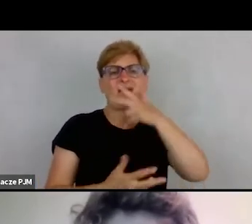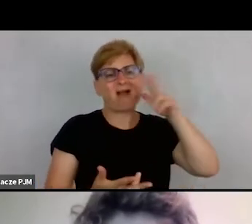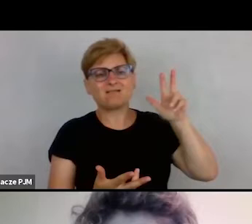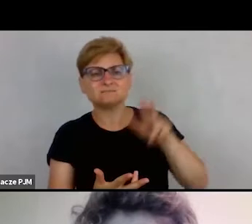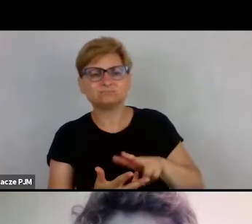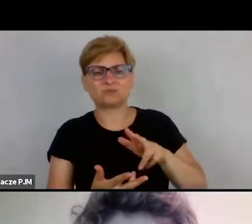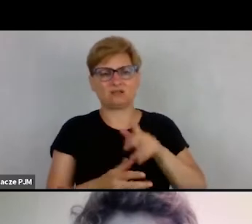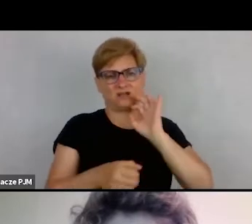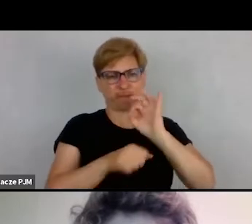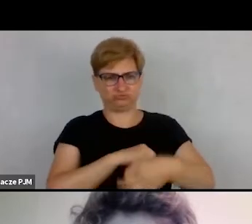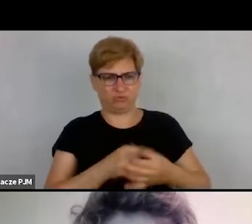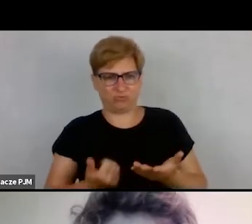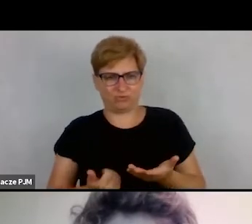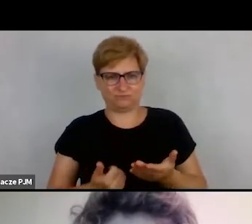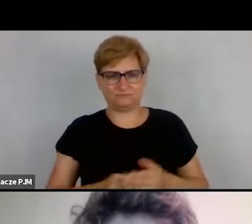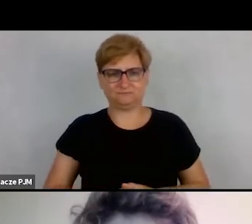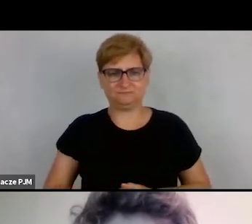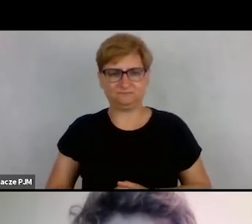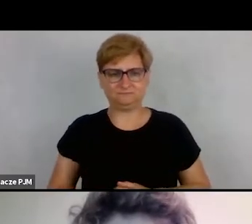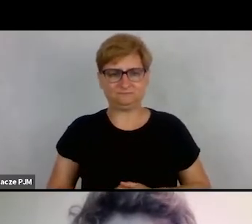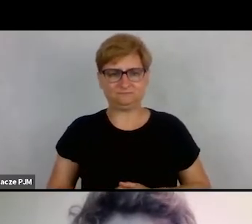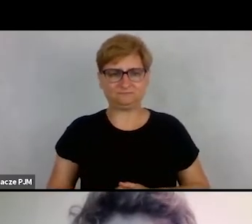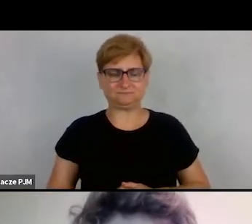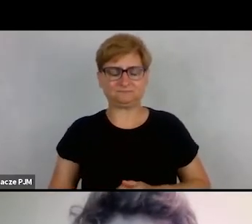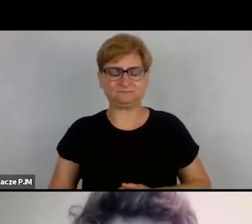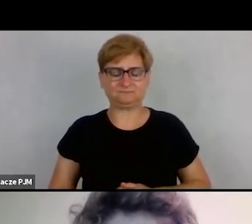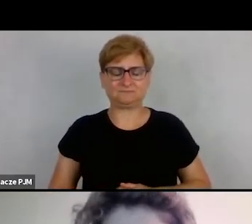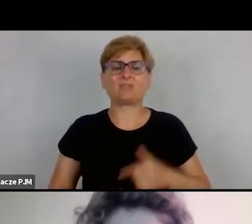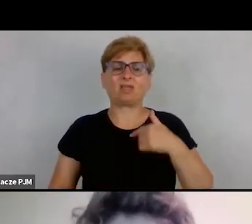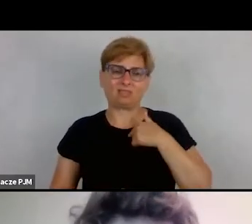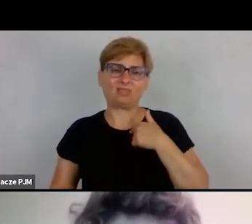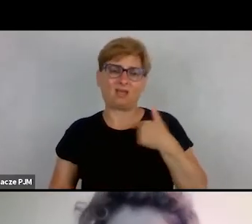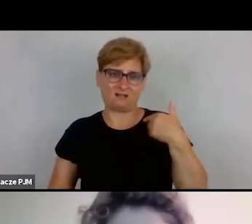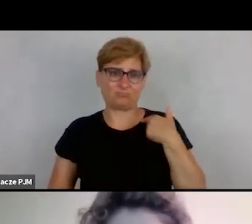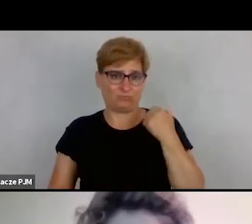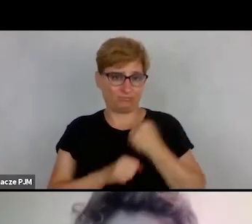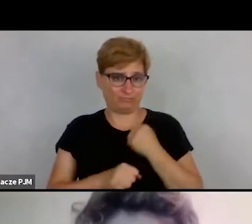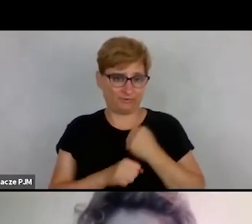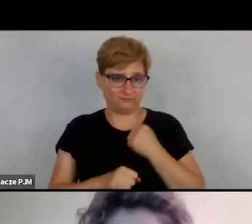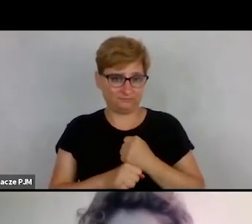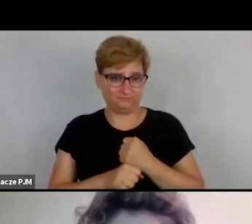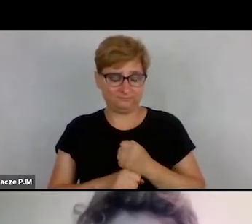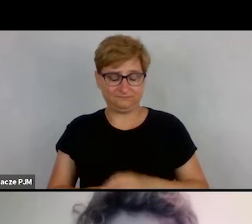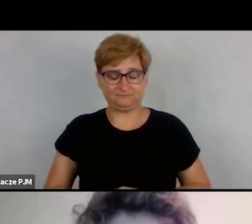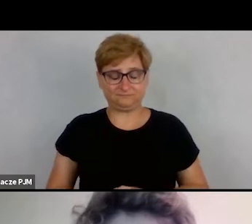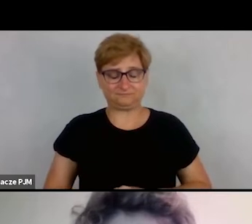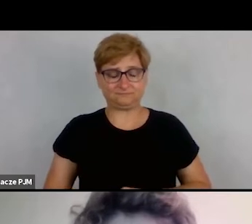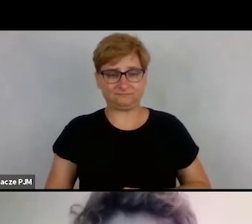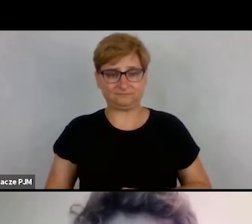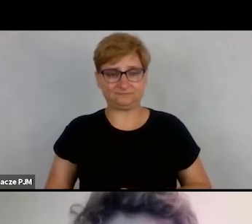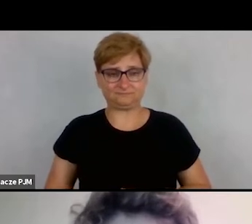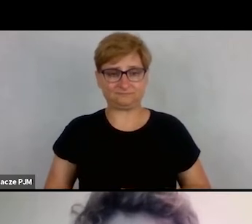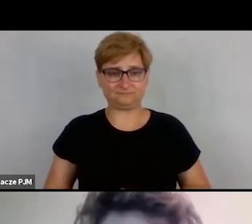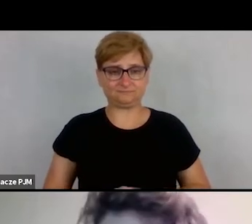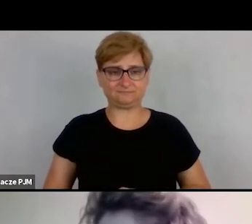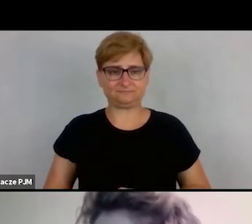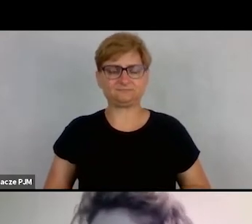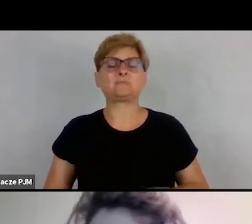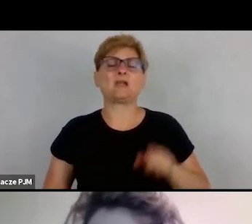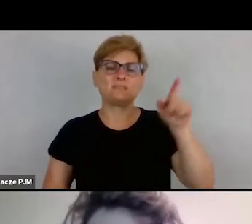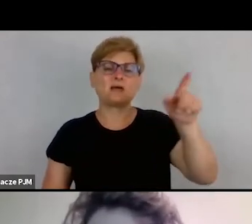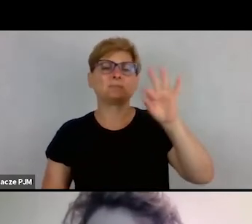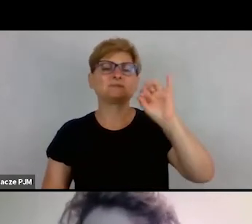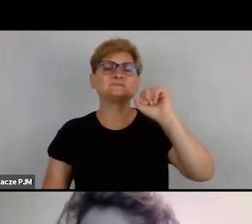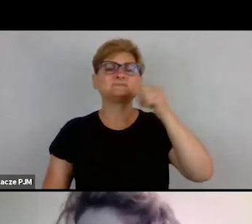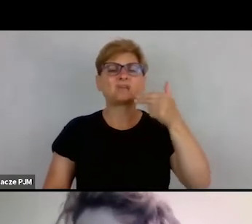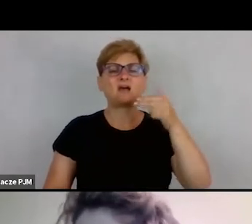worked in San Francisco at Move. I established the Men Overcoming Violence Youth Program, which was the first